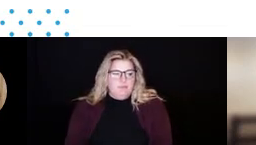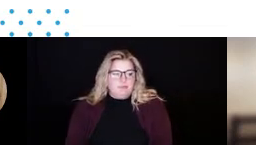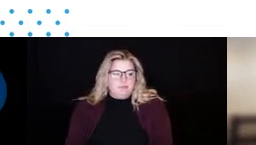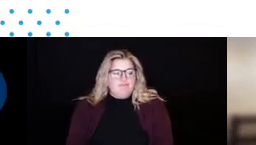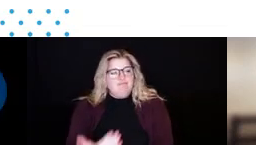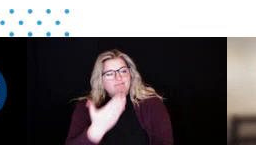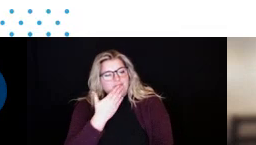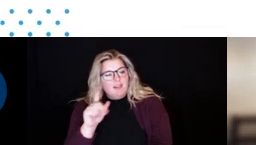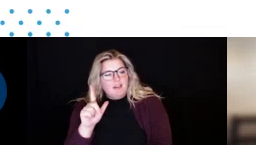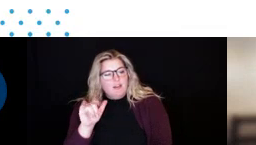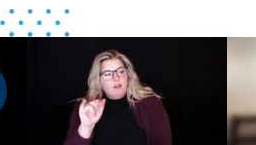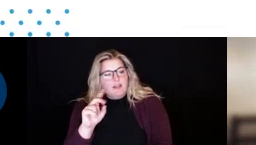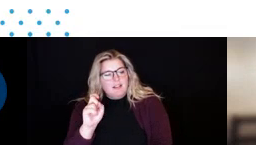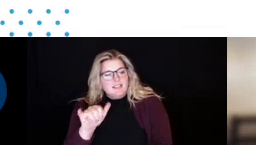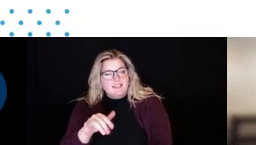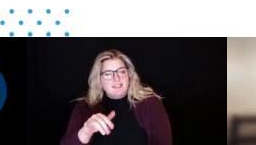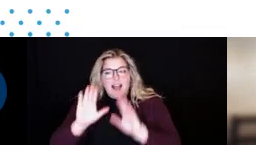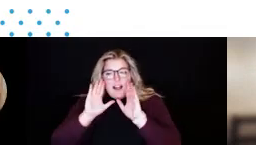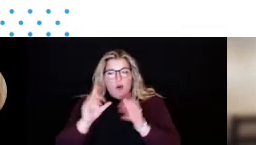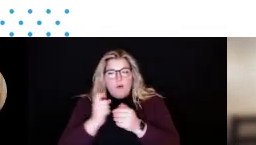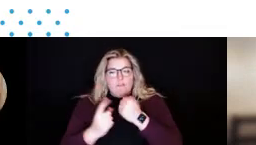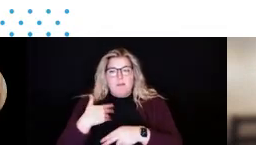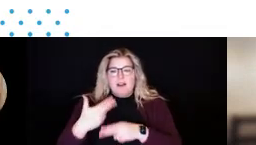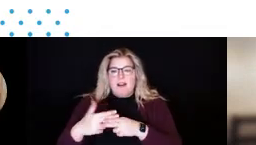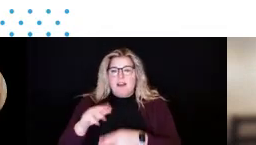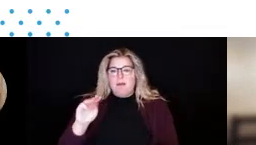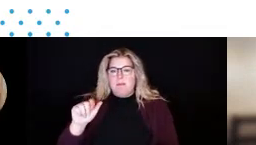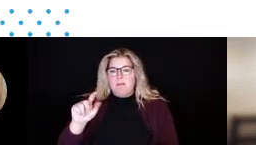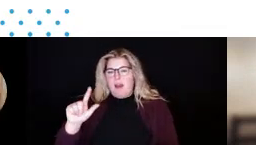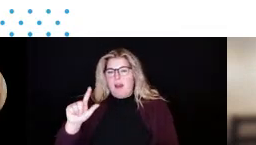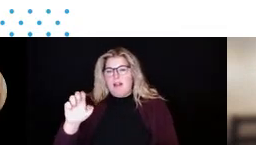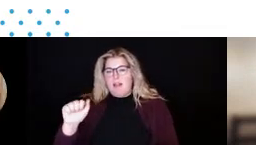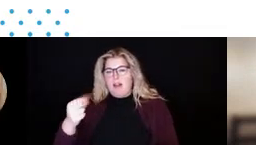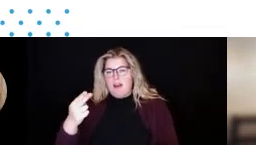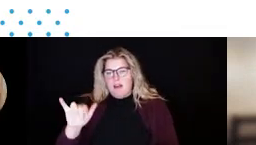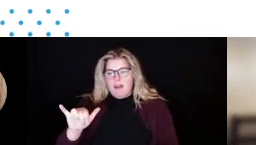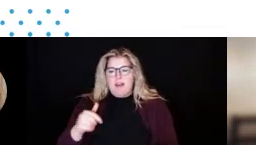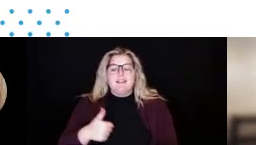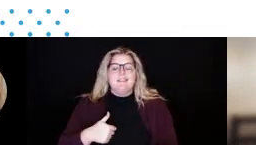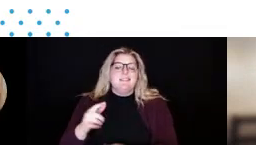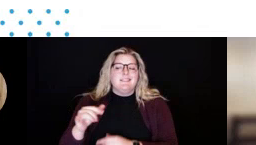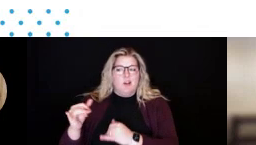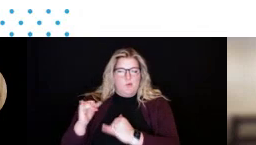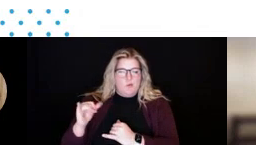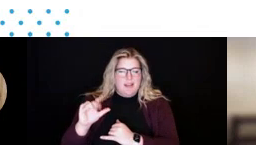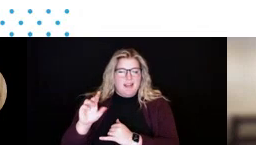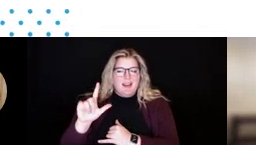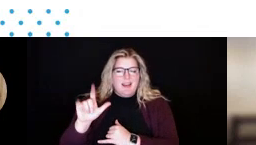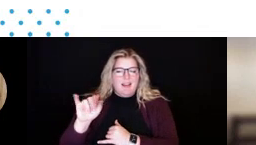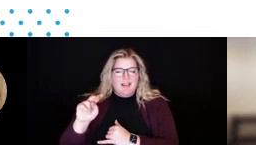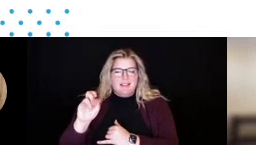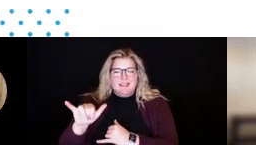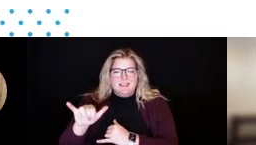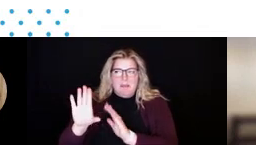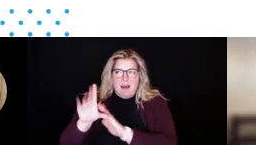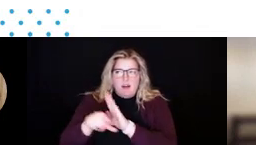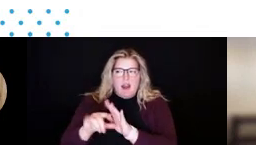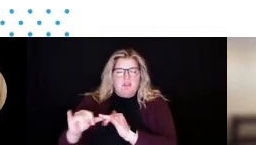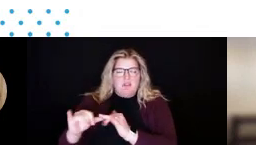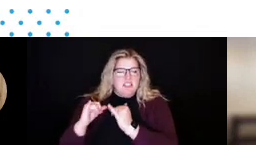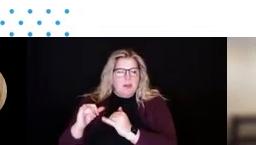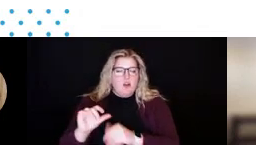Thank you, Lindsay. Hi, everyone. My name is Matt Leahy. Like Lindsay said, we have a very similar background. I'm also